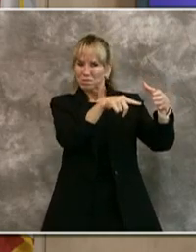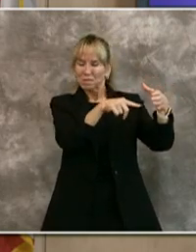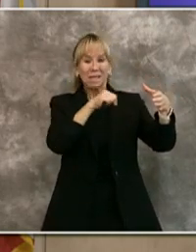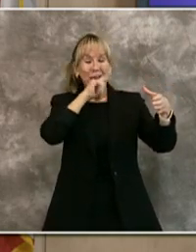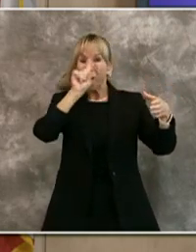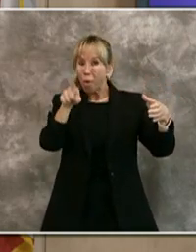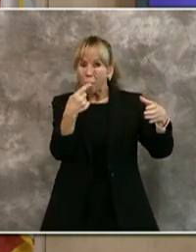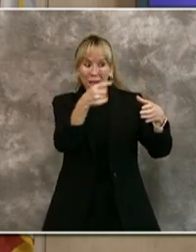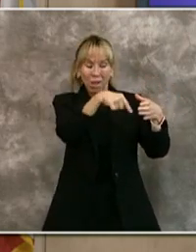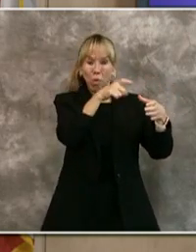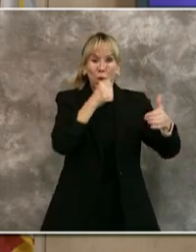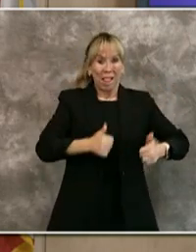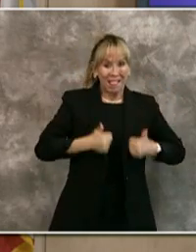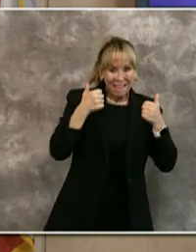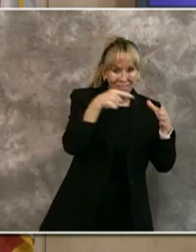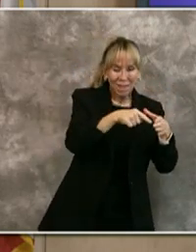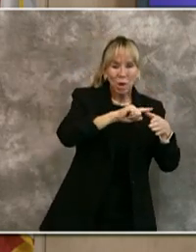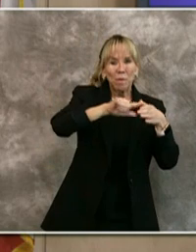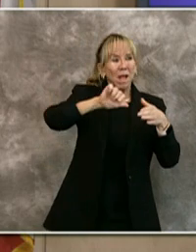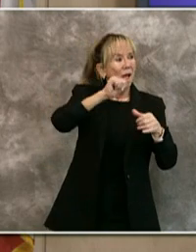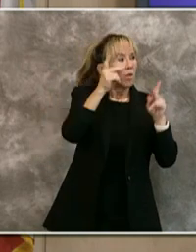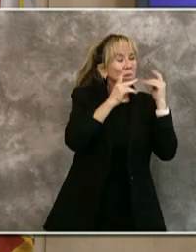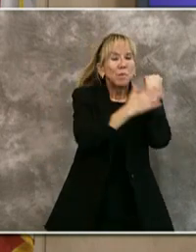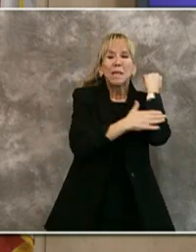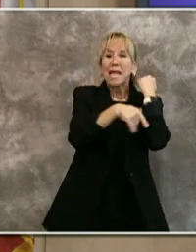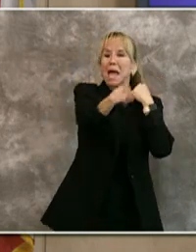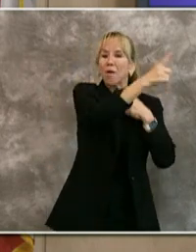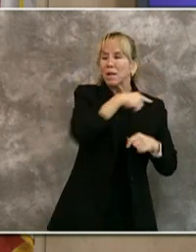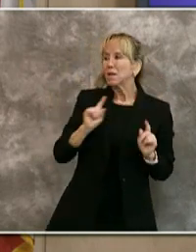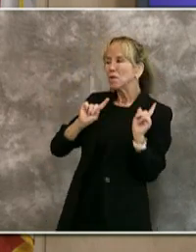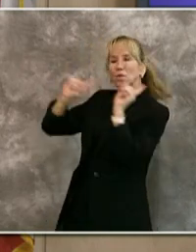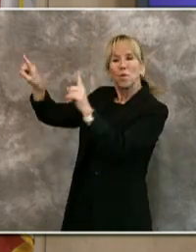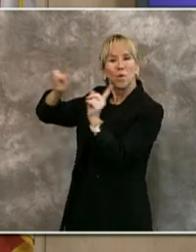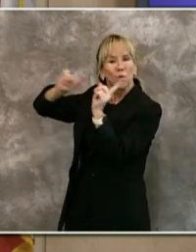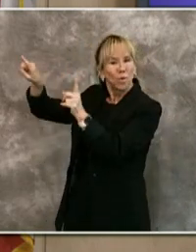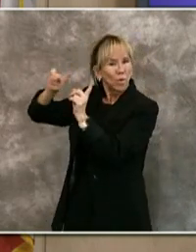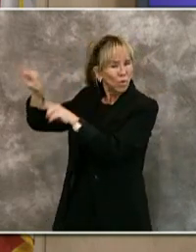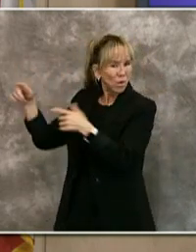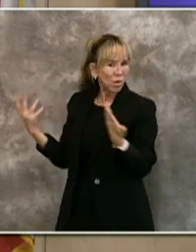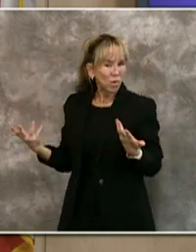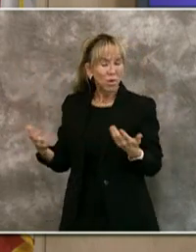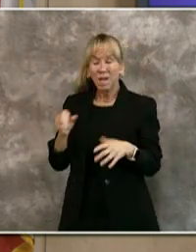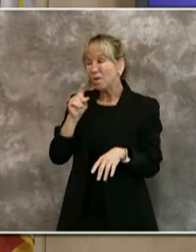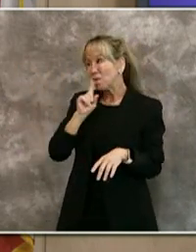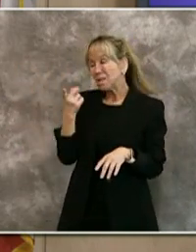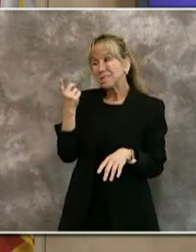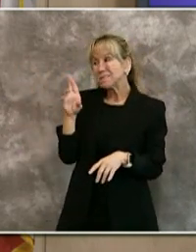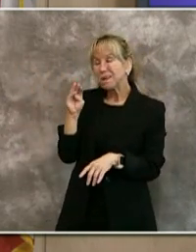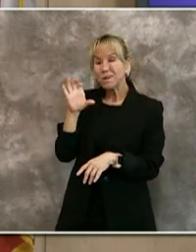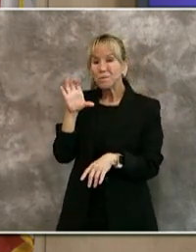it's people from all over the county. And Dr. McDonald, you know, at this point, right now,